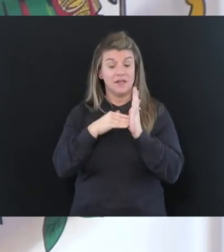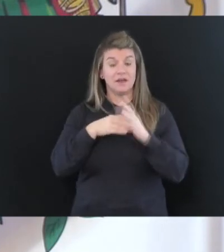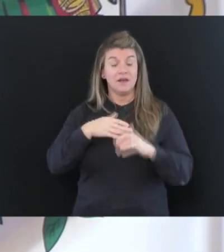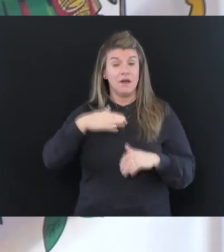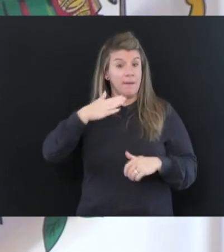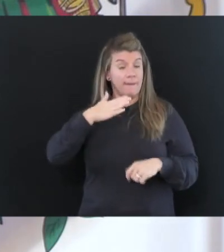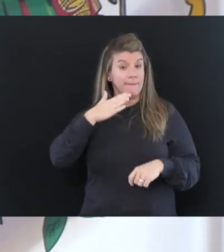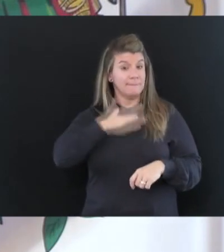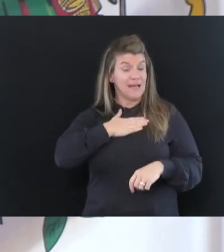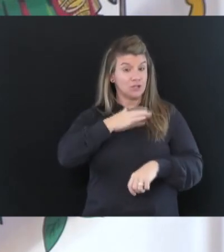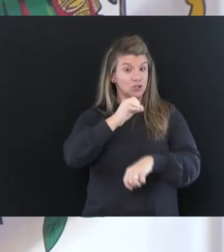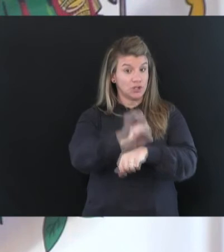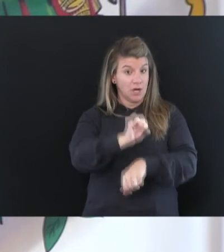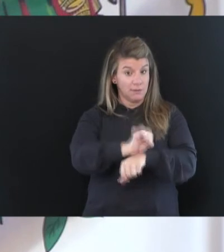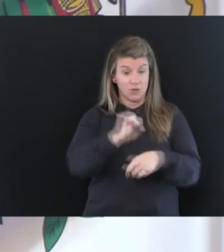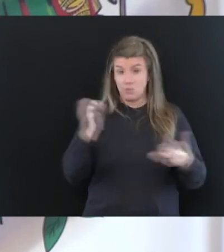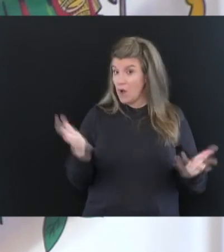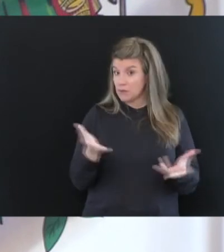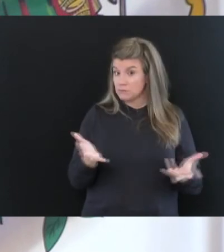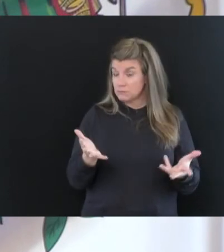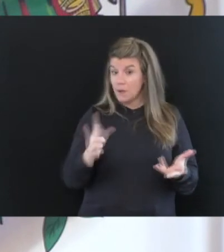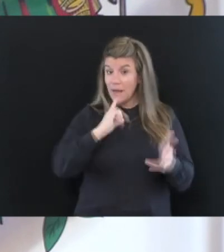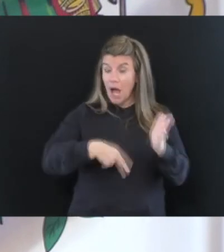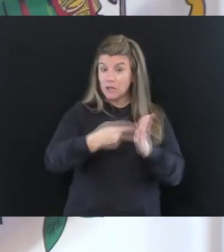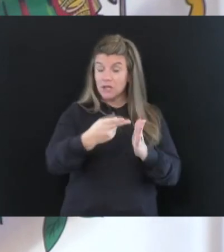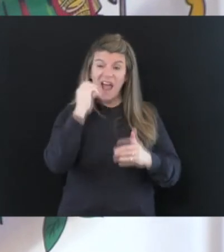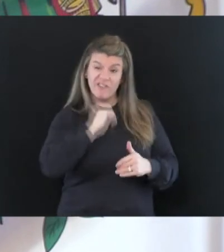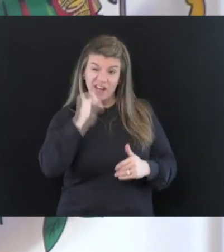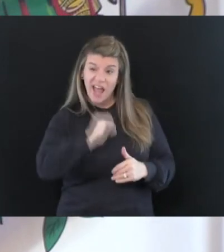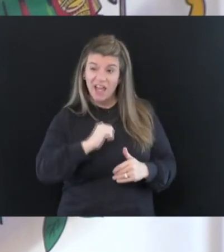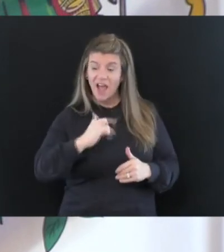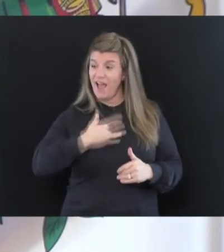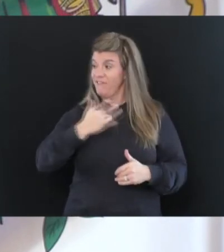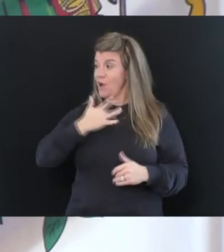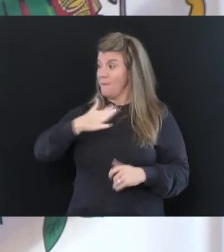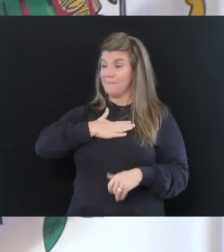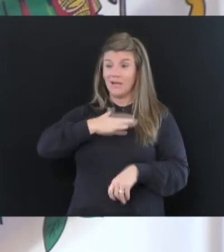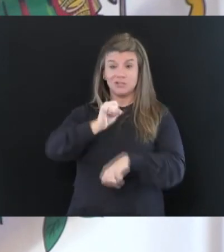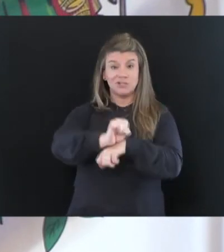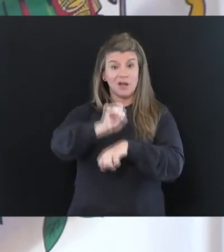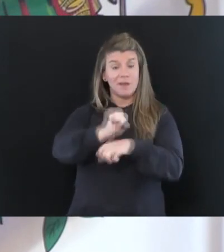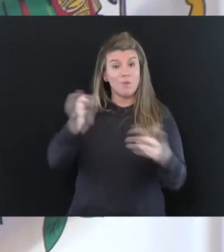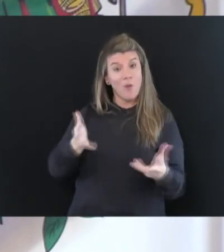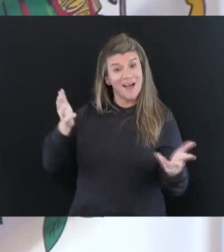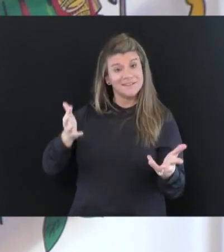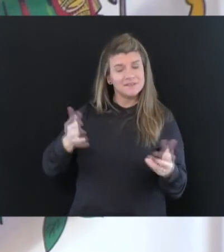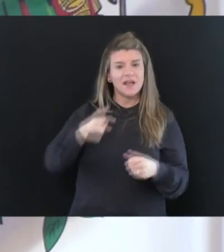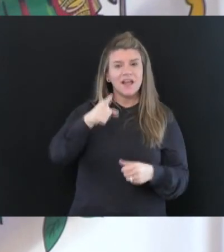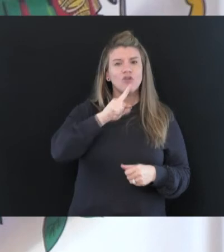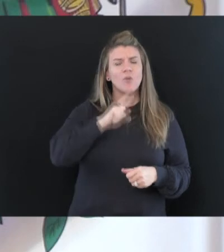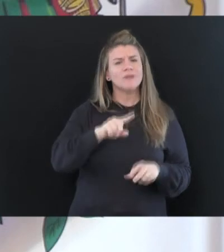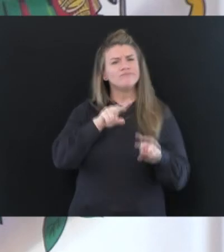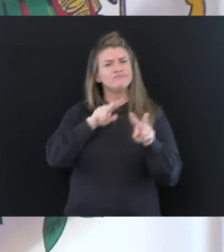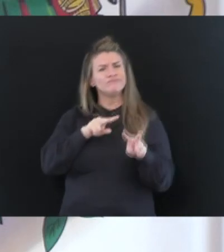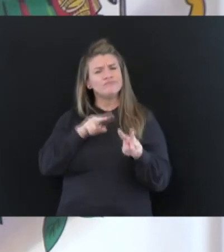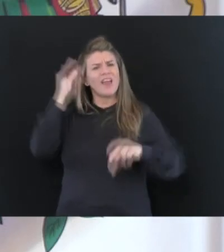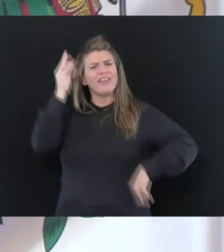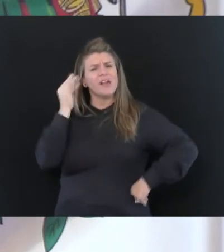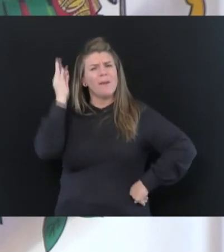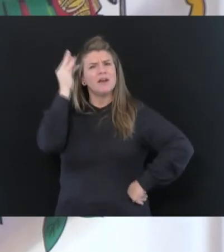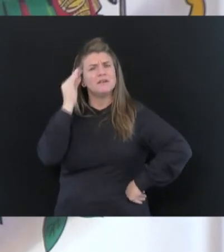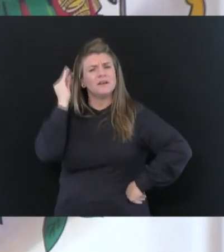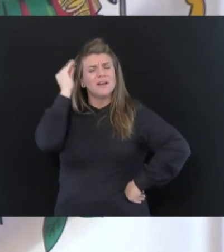job? At the end of the day, what's my job? If you'll just really step back and think about it, first